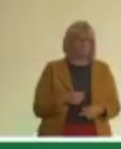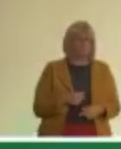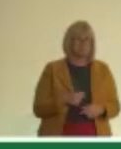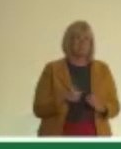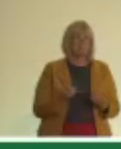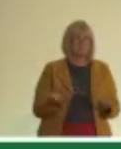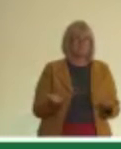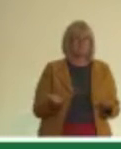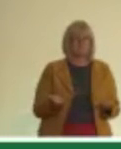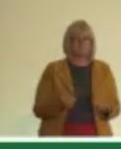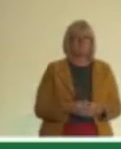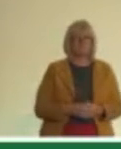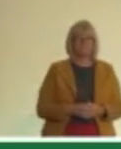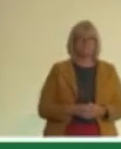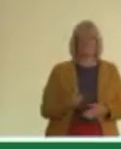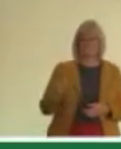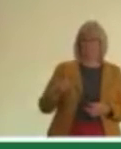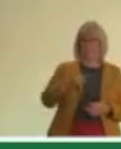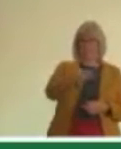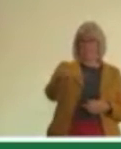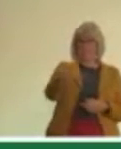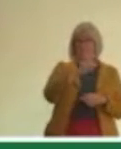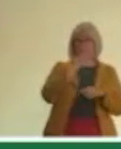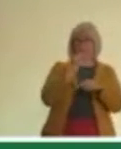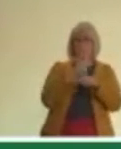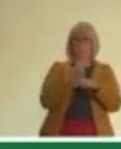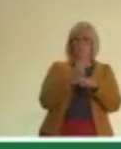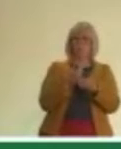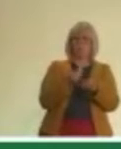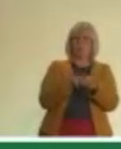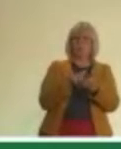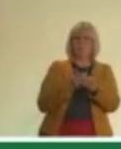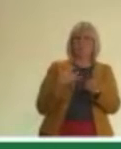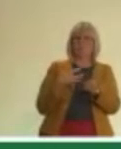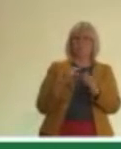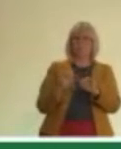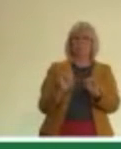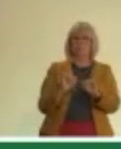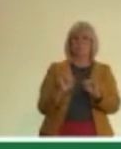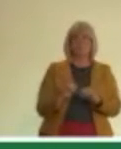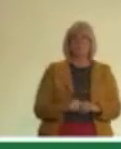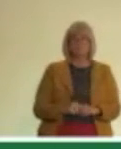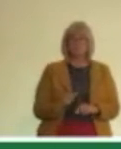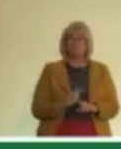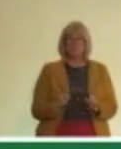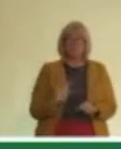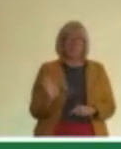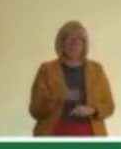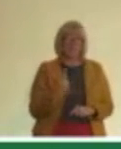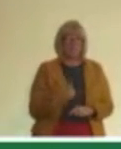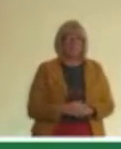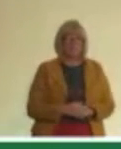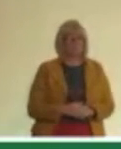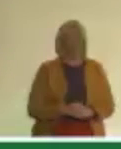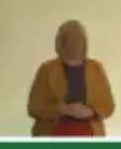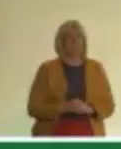We talk, or they talk, about a cost of living crisis. This is not a cost of living crisis for everyone. Lots of people, particularly the